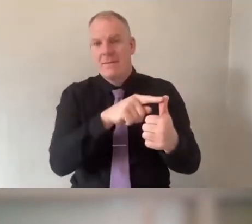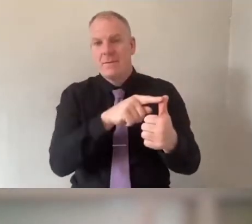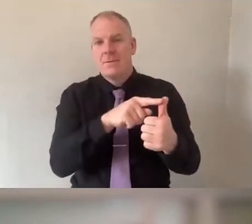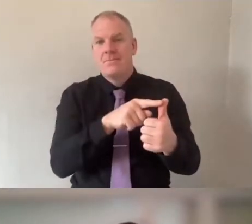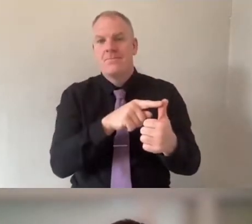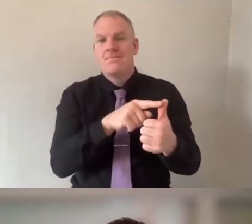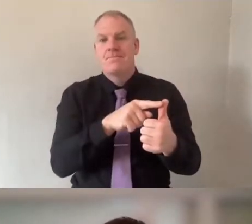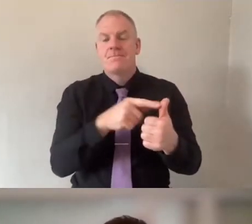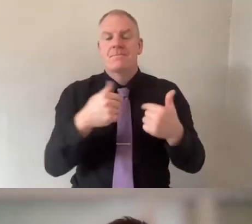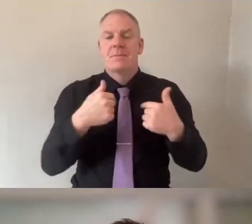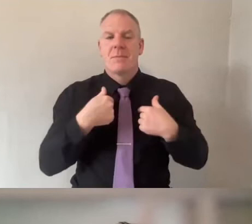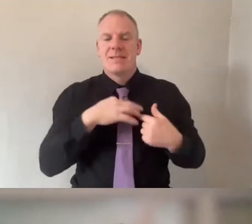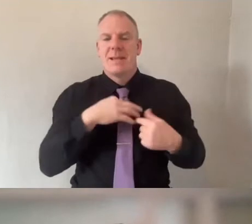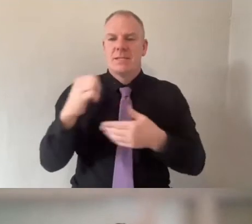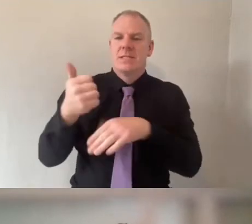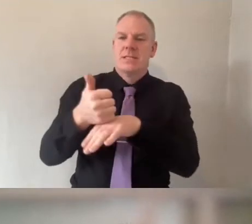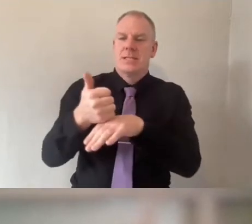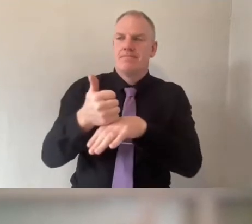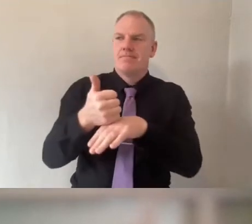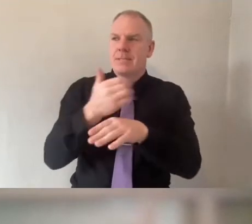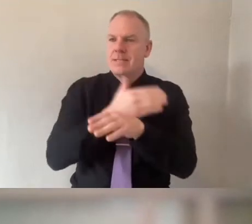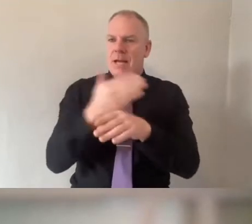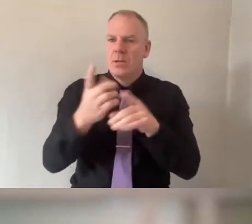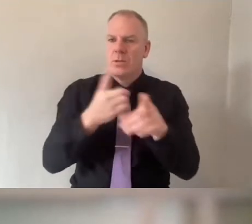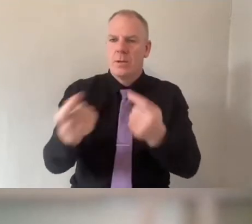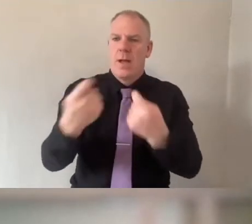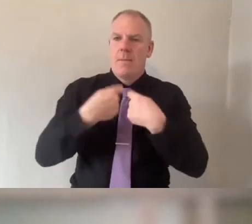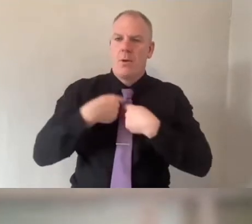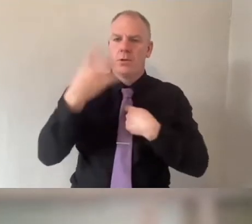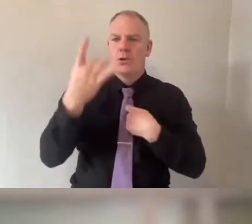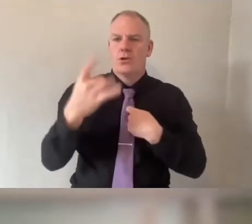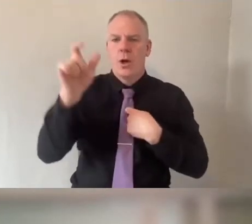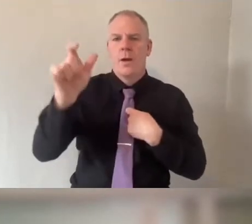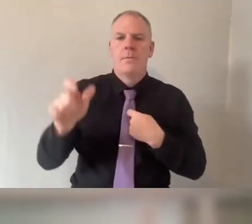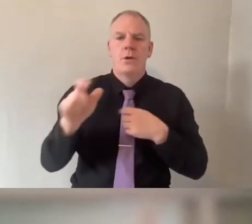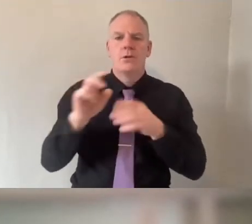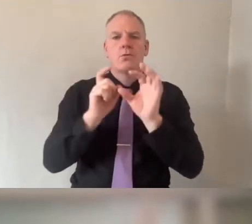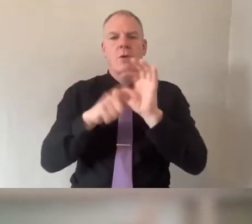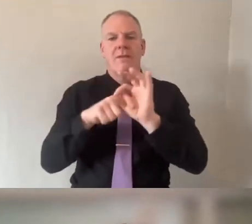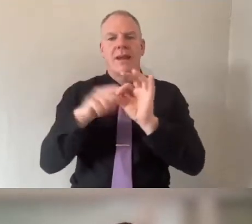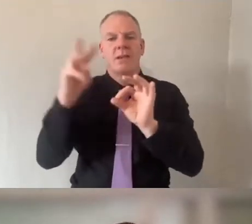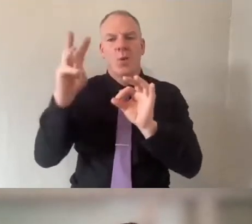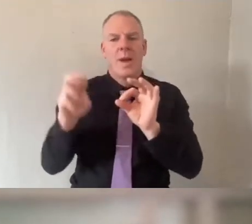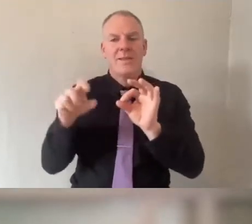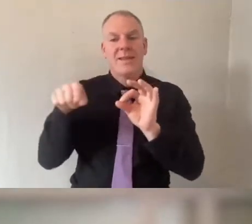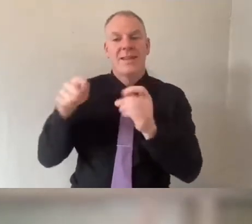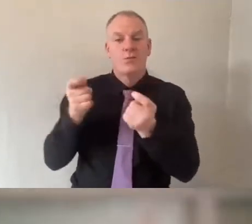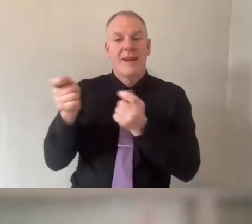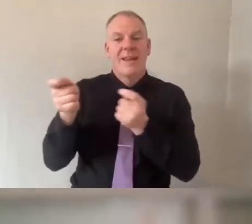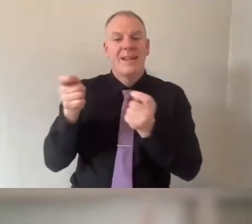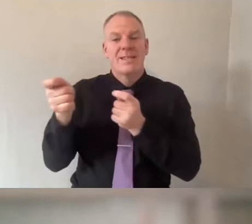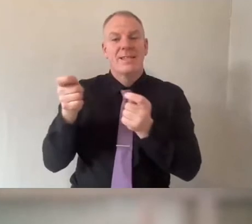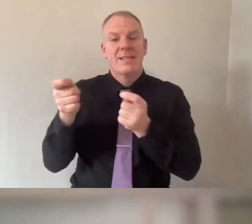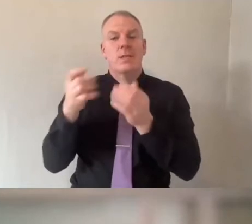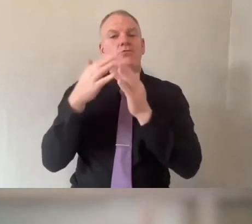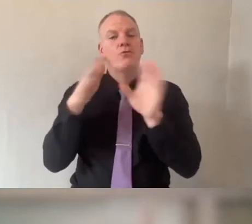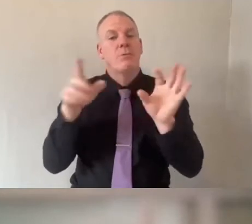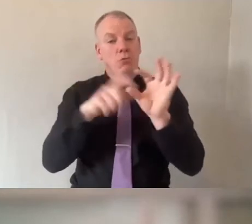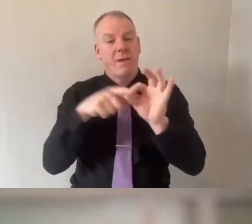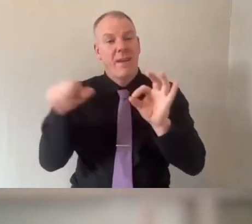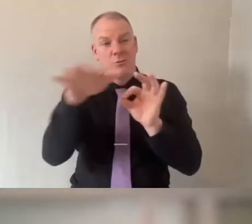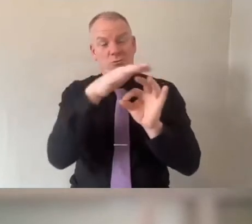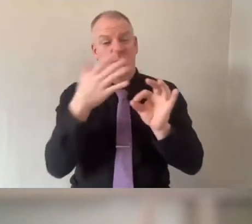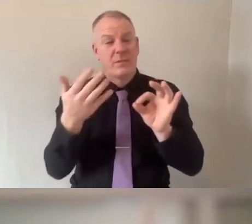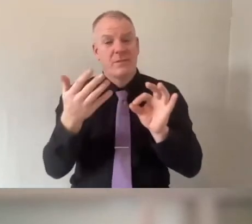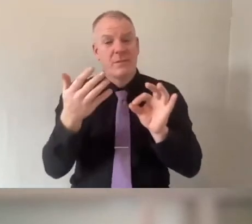things I set up to do, I was appointed as the chairman of Qualifications Wales. Qualifications Wales is the regulator of general qualifications,